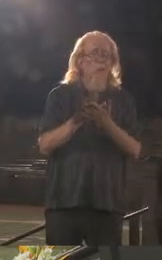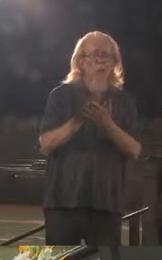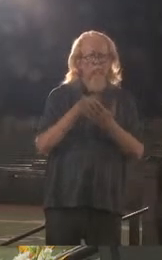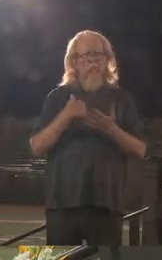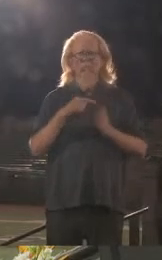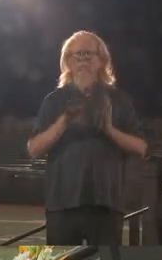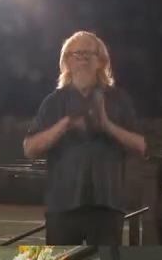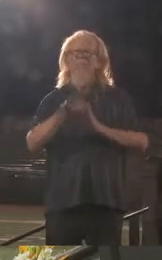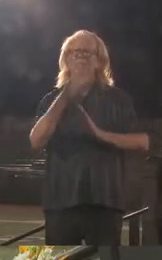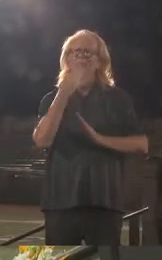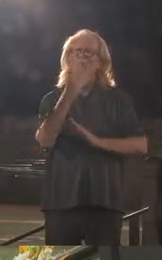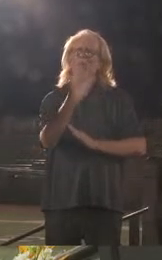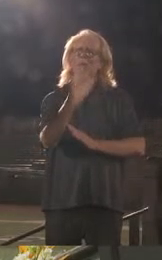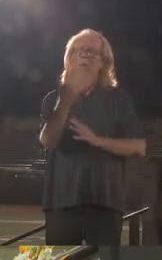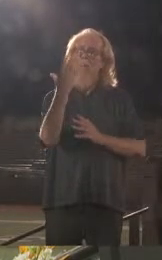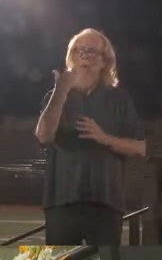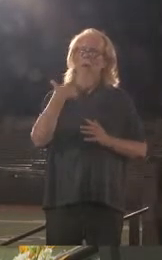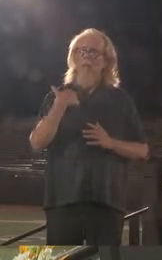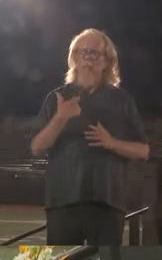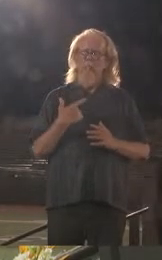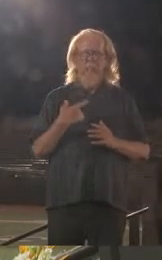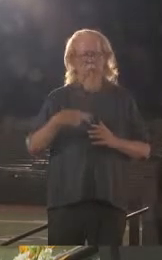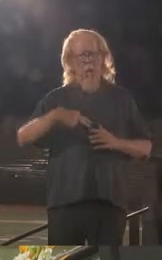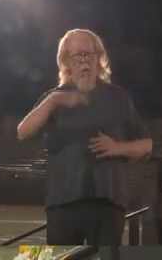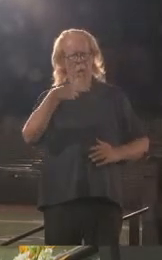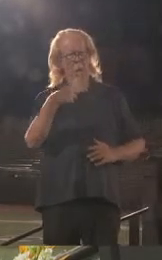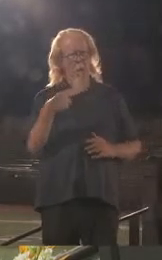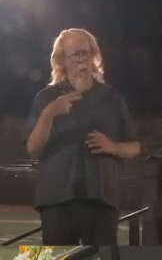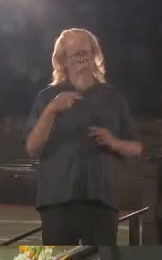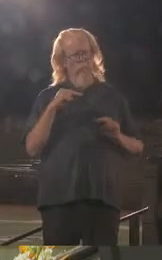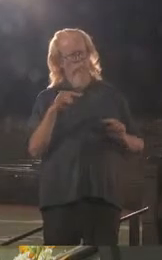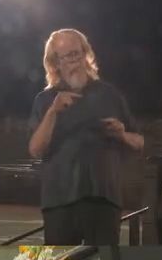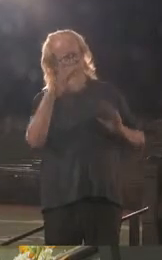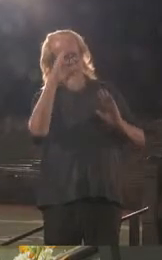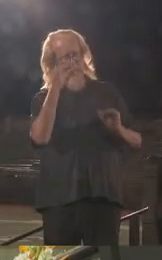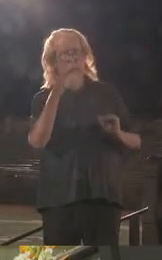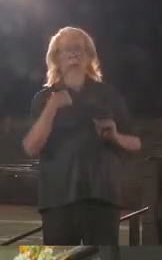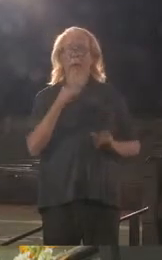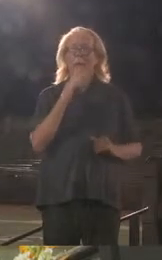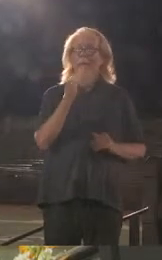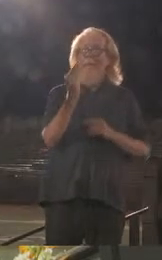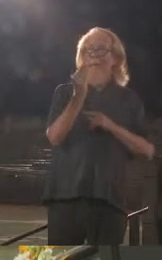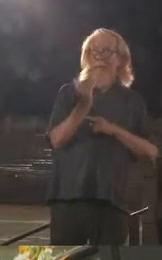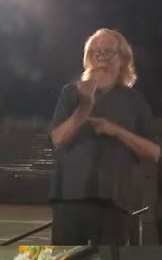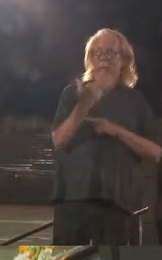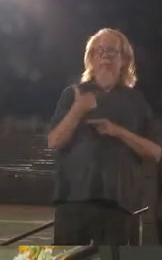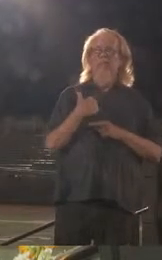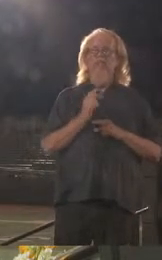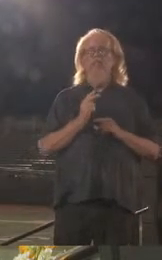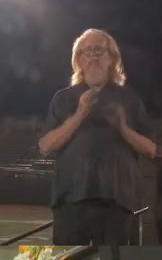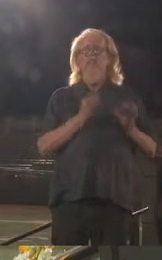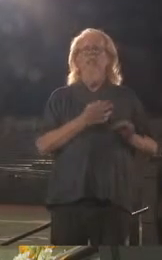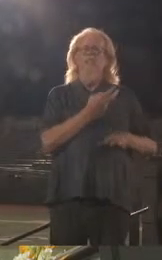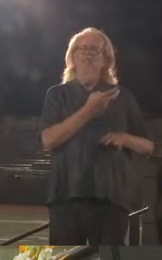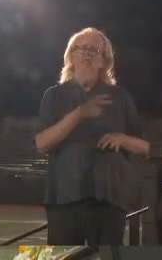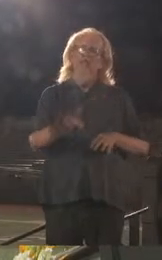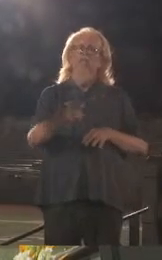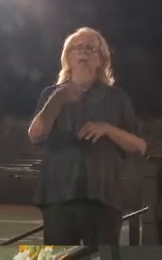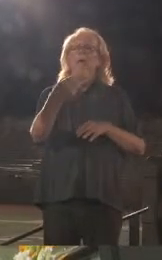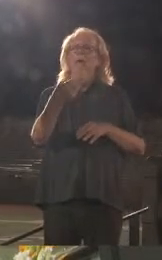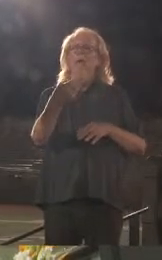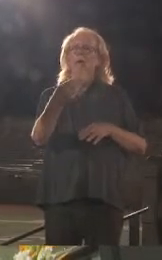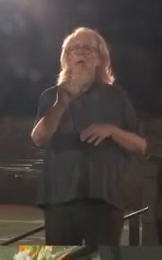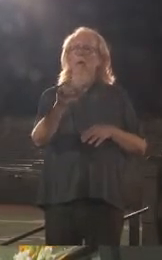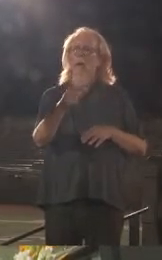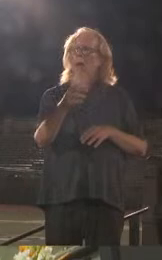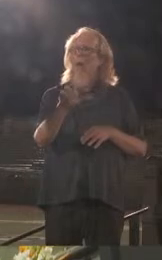well because I hold myself to a high standard. So at only 15 years old, I enrolled myself in Highlands High School. Little did we know